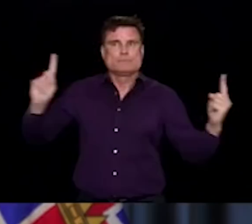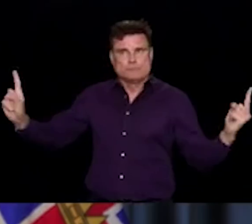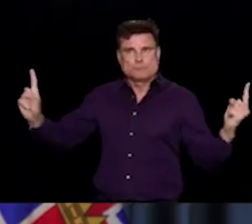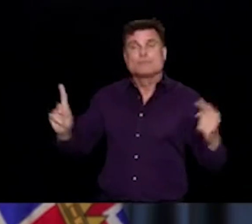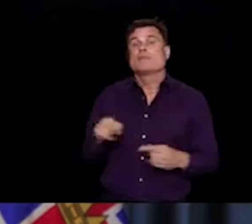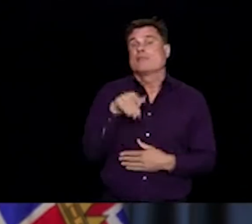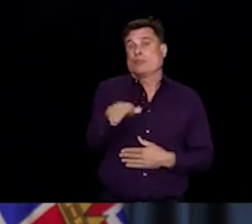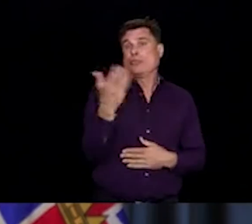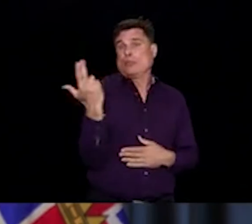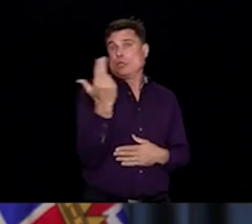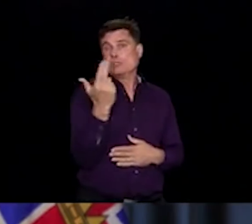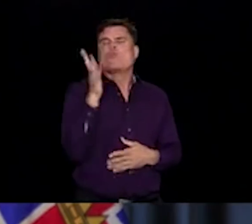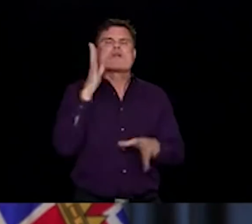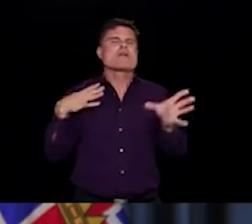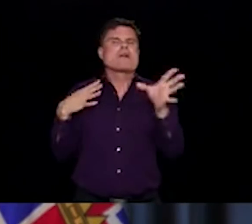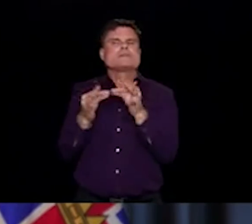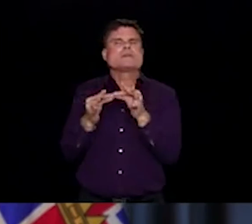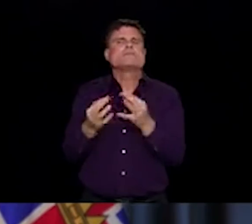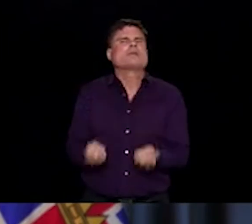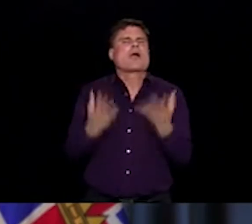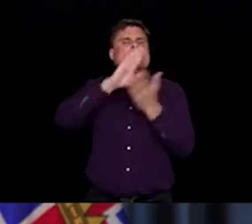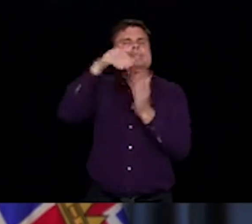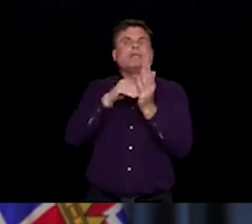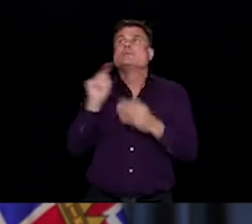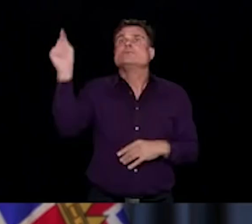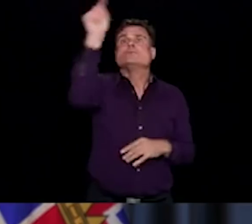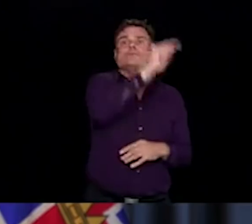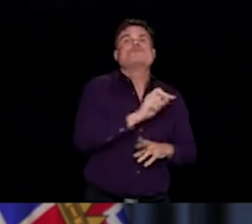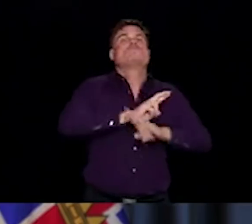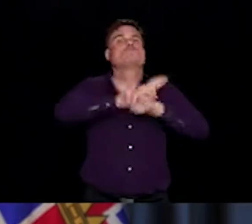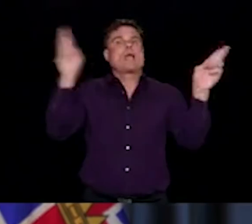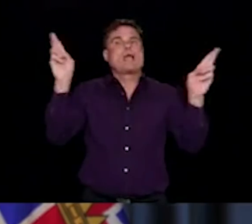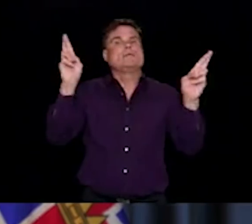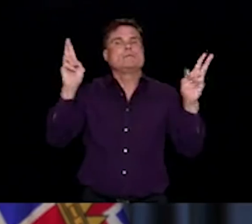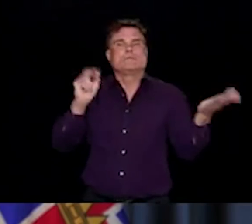number of plans submitted and approved. As I usually